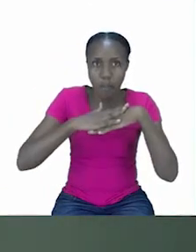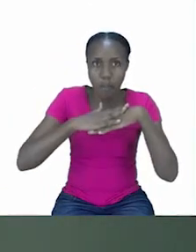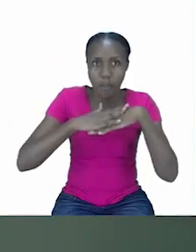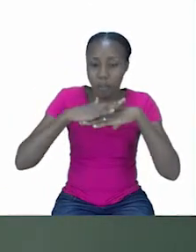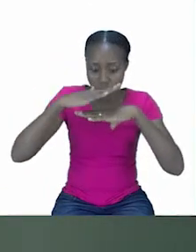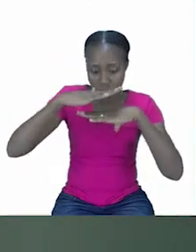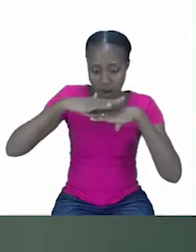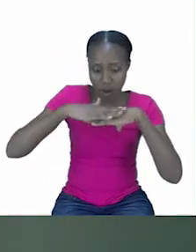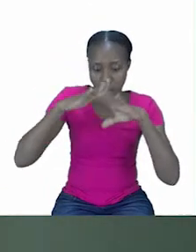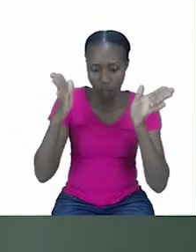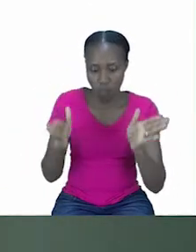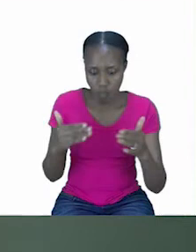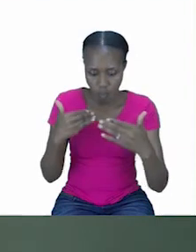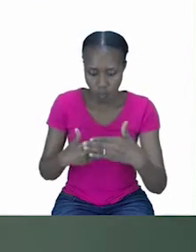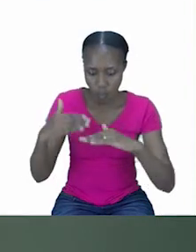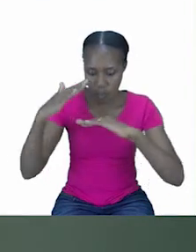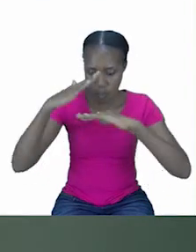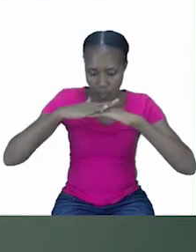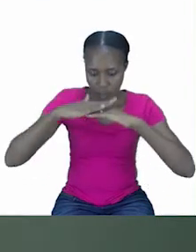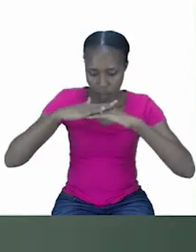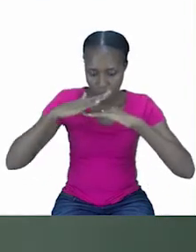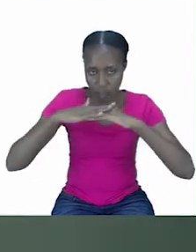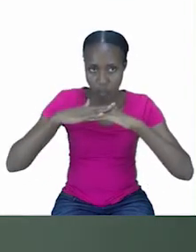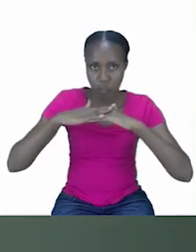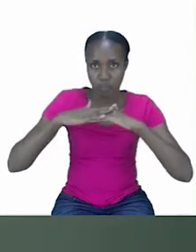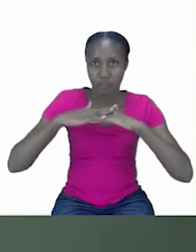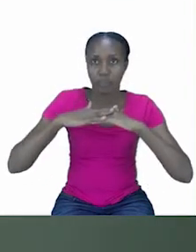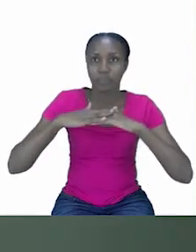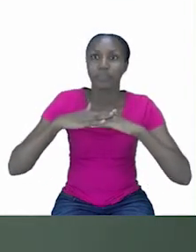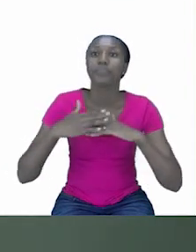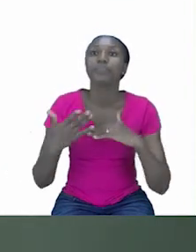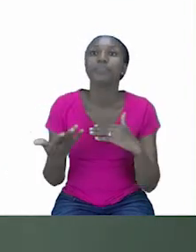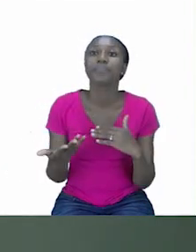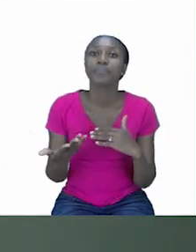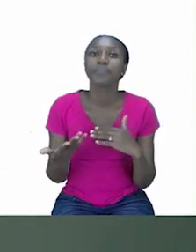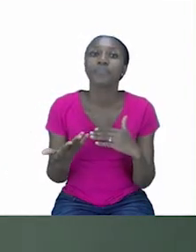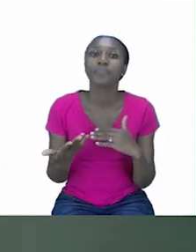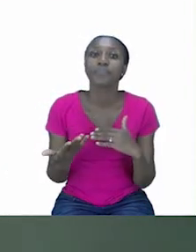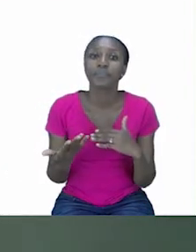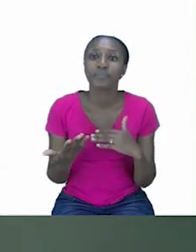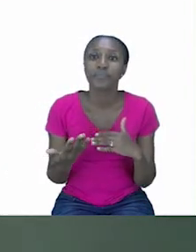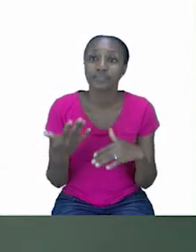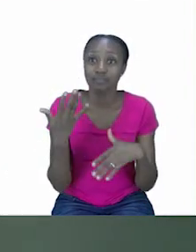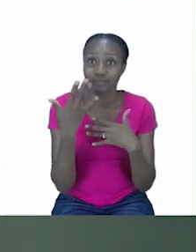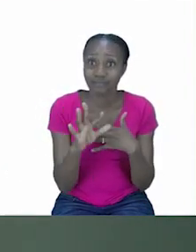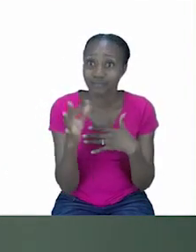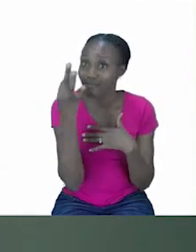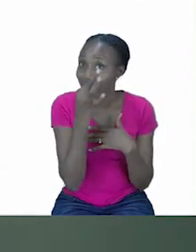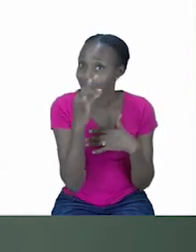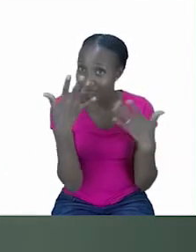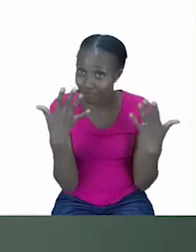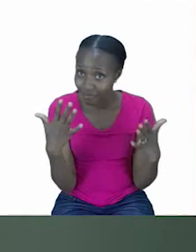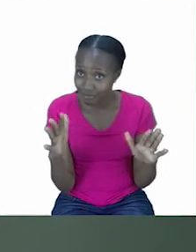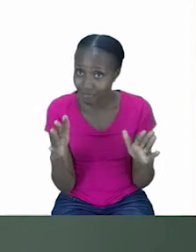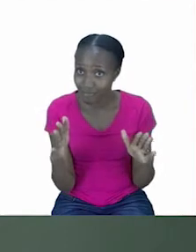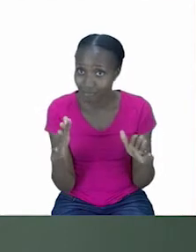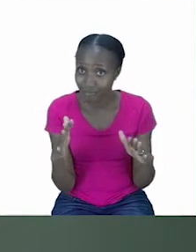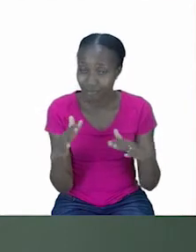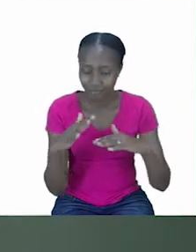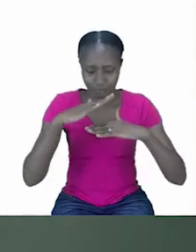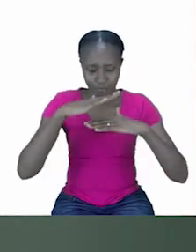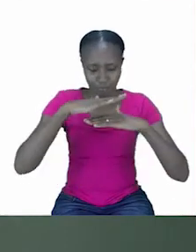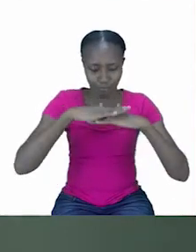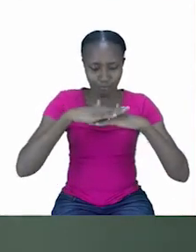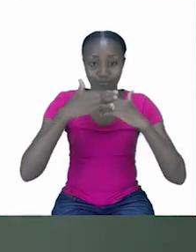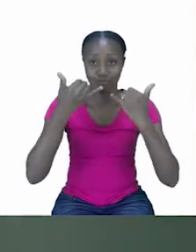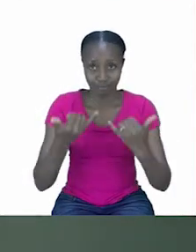box is where my hand is. So the front is what we can see first, and then the